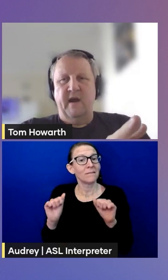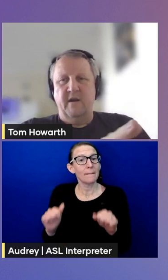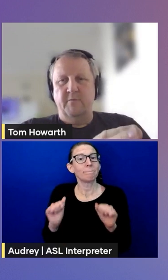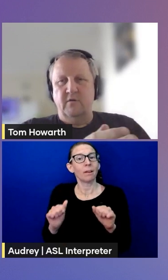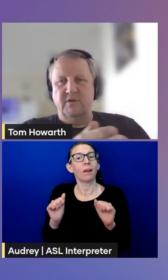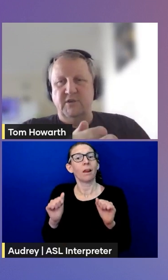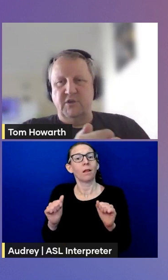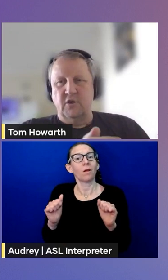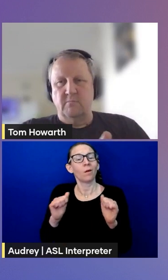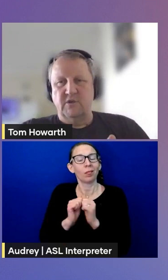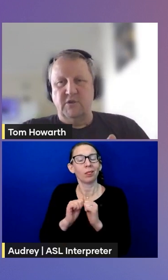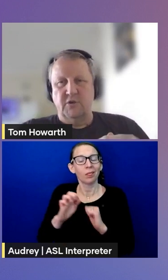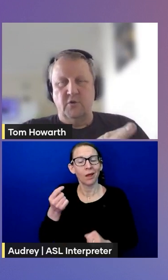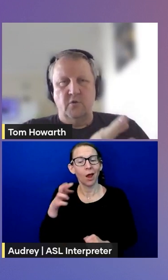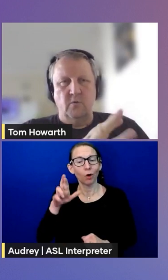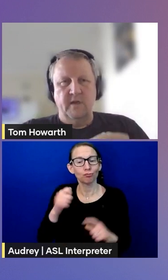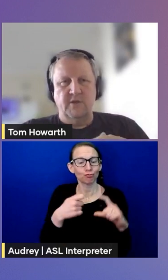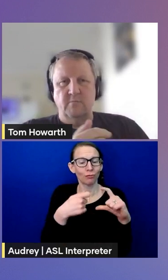variables